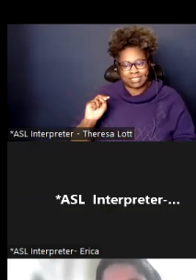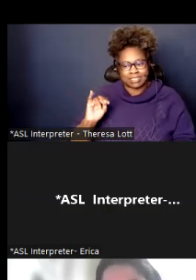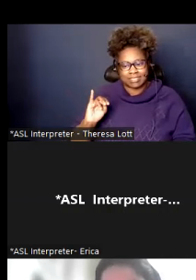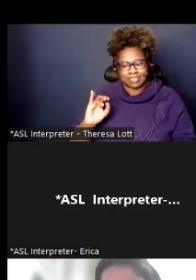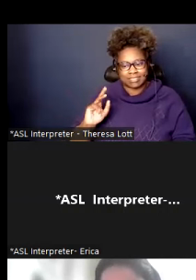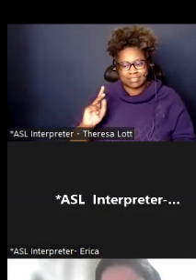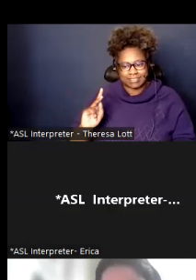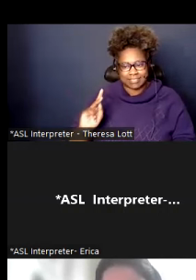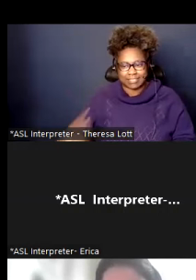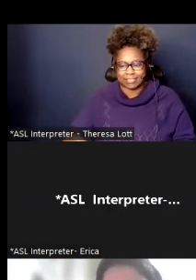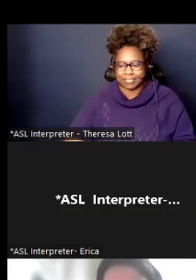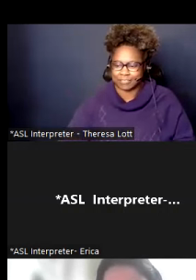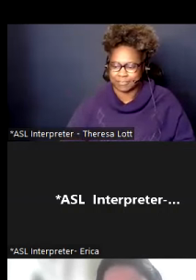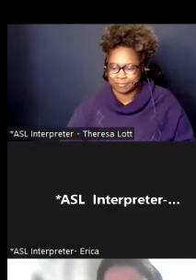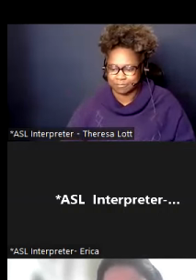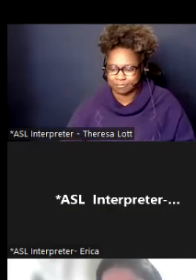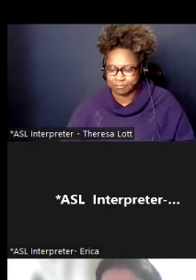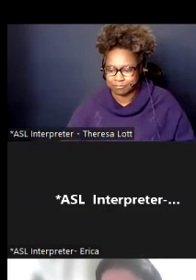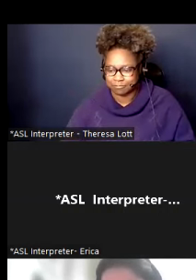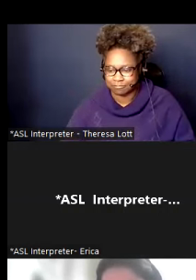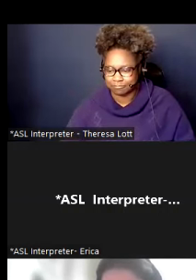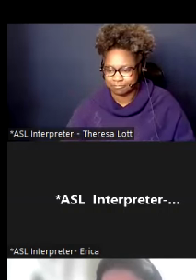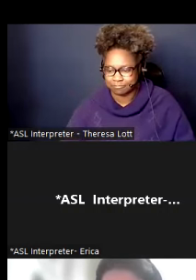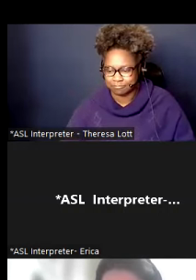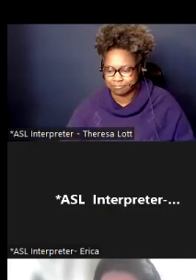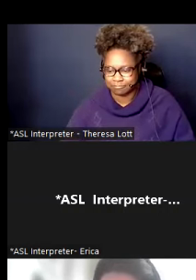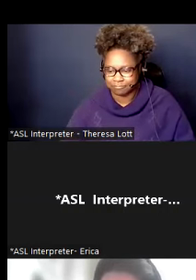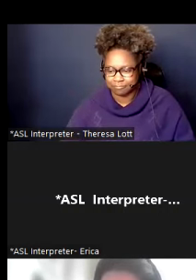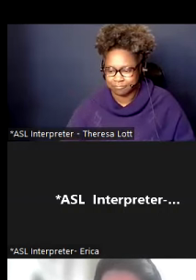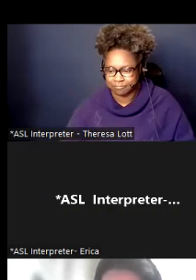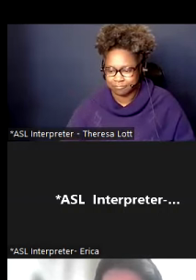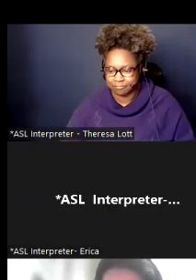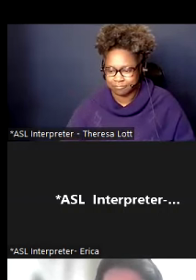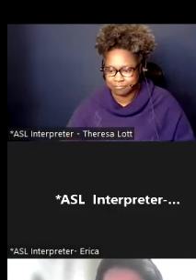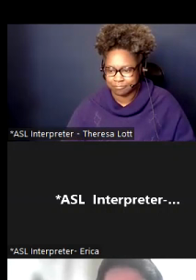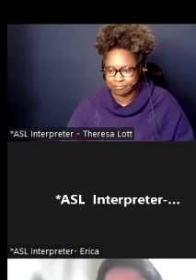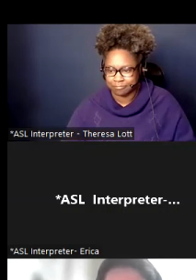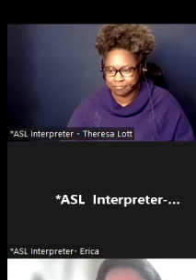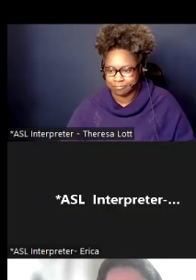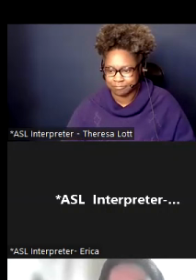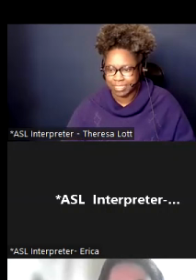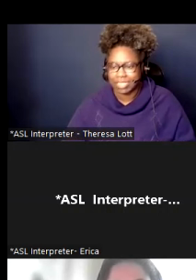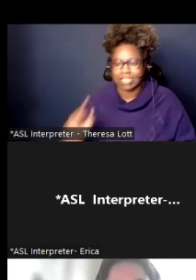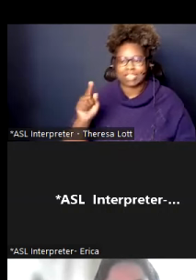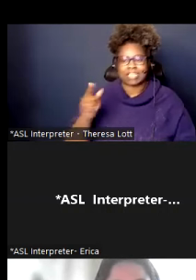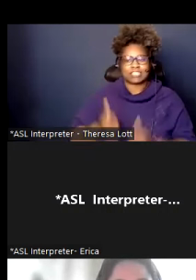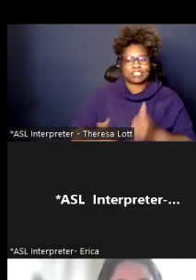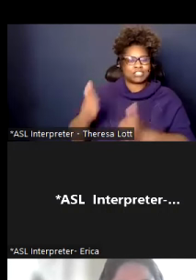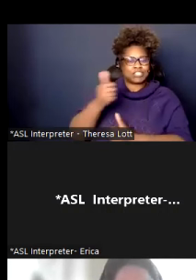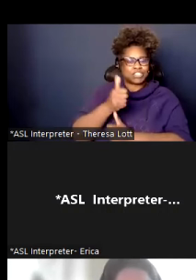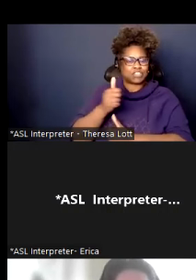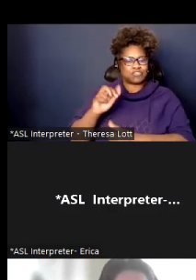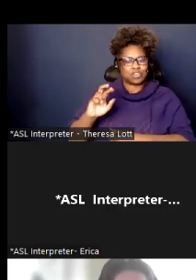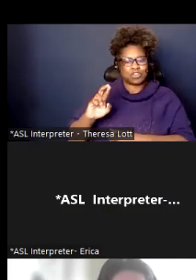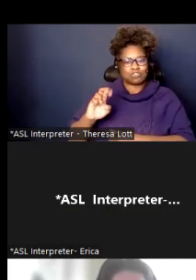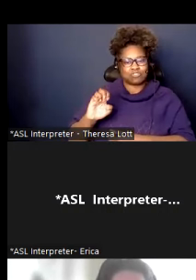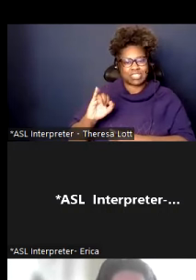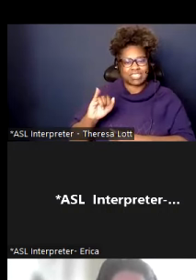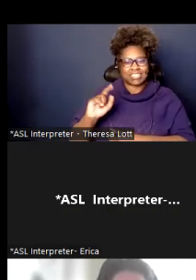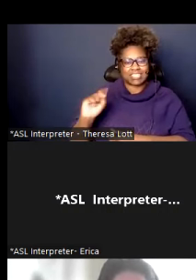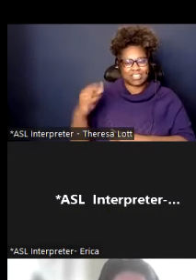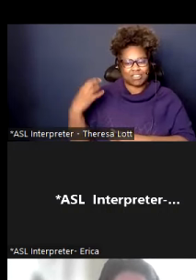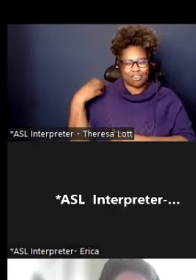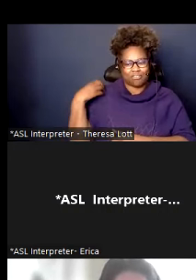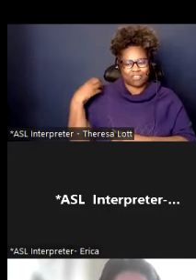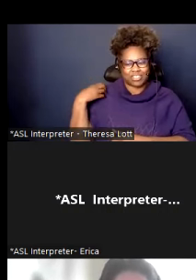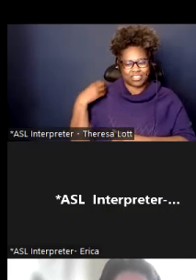is our Chief Resilience Officer at the New Jersey Department of Environmental Protection, here tonight. So Nick, if you'd like to